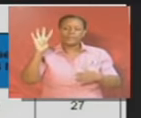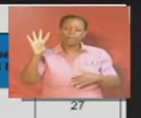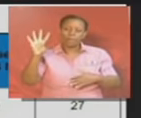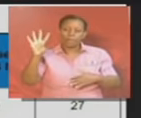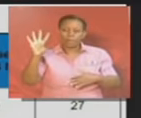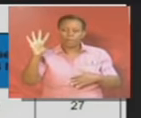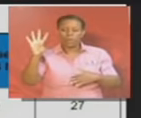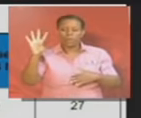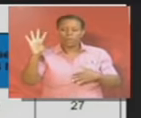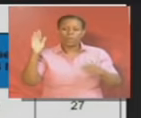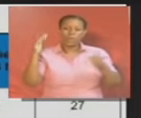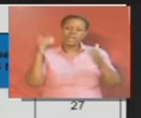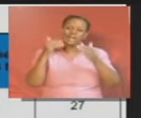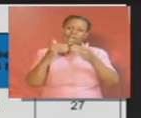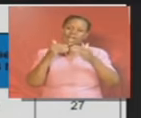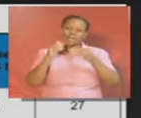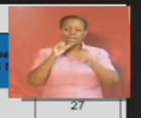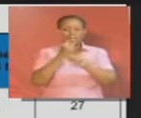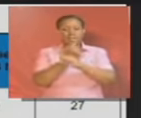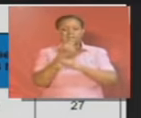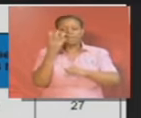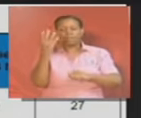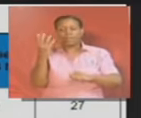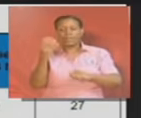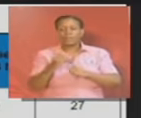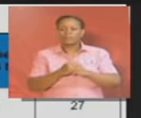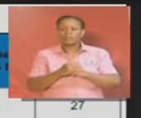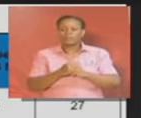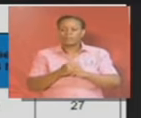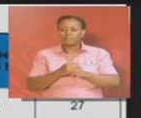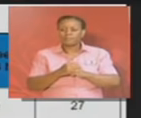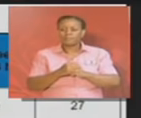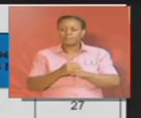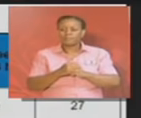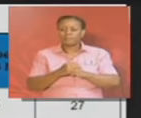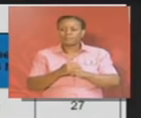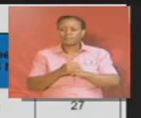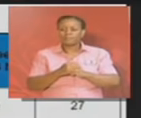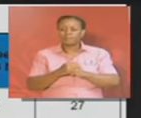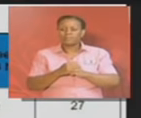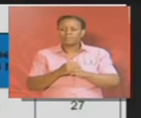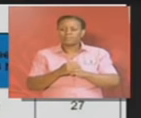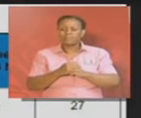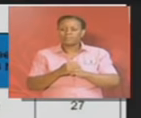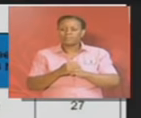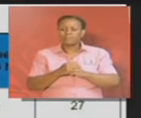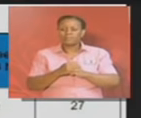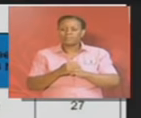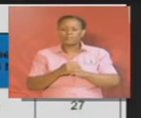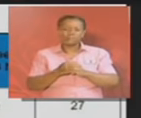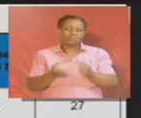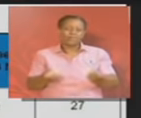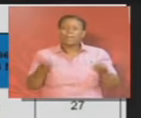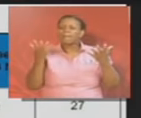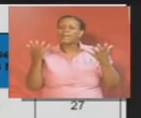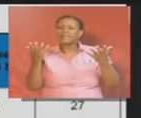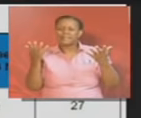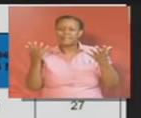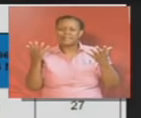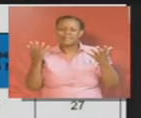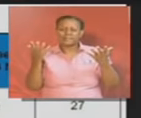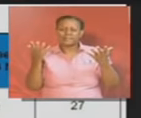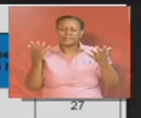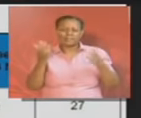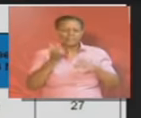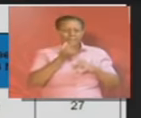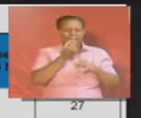highest number of cases within any cluster, as we would have seen represented on the chart, in the charts, increased from 11 to 12. But looking at the